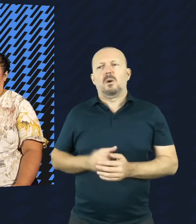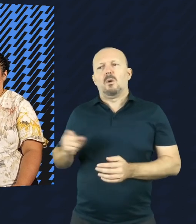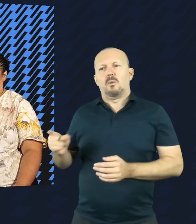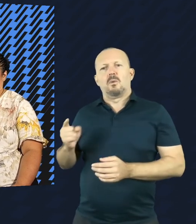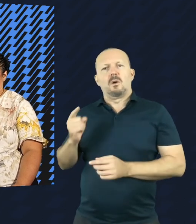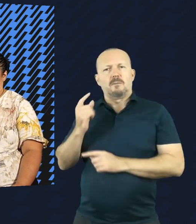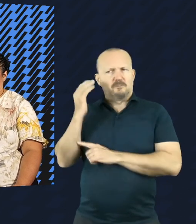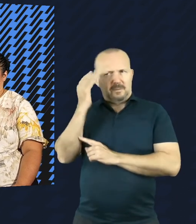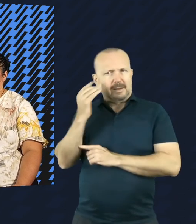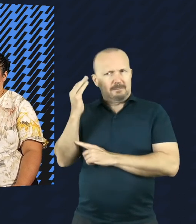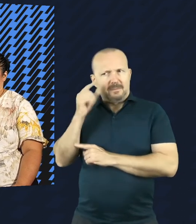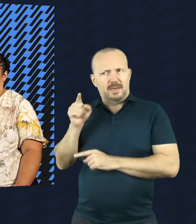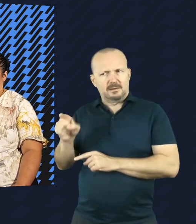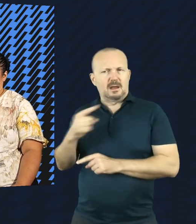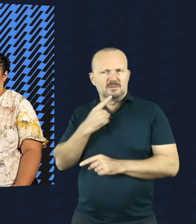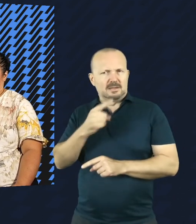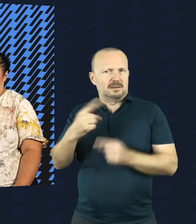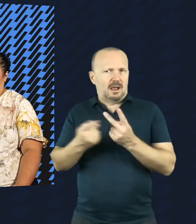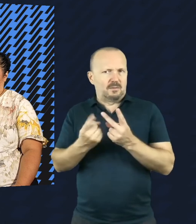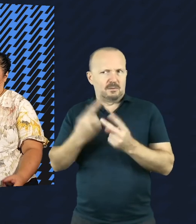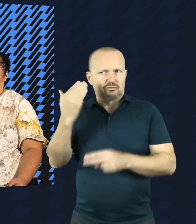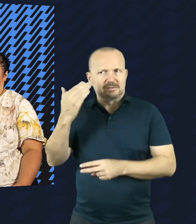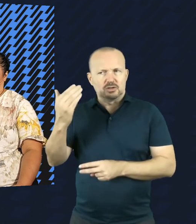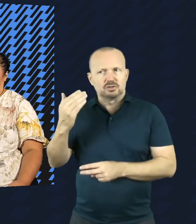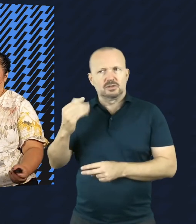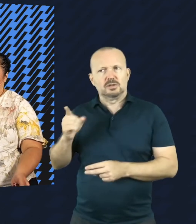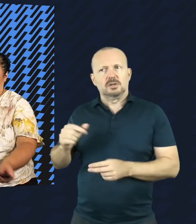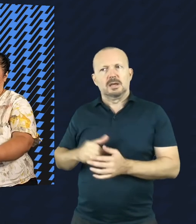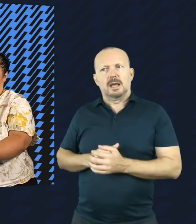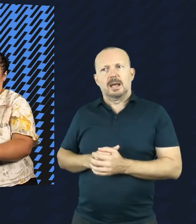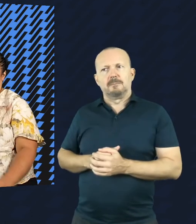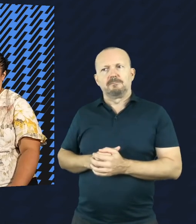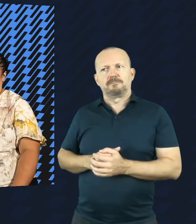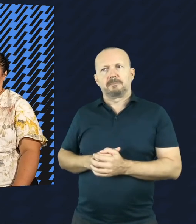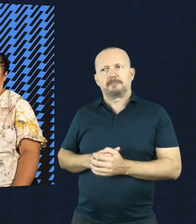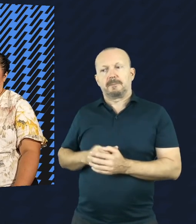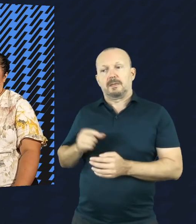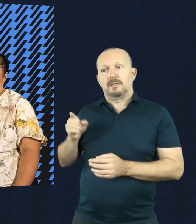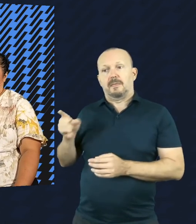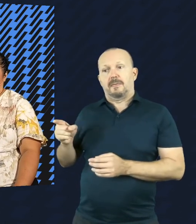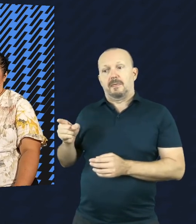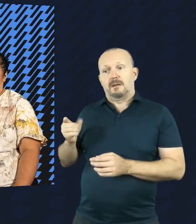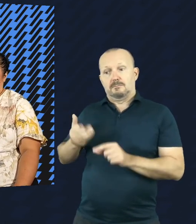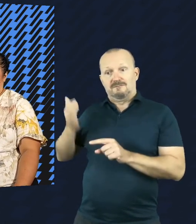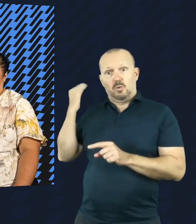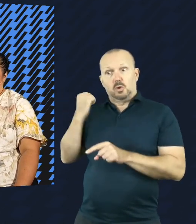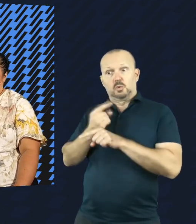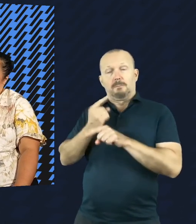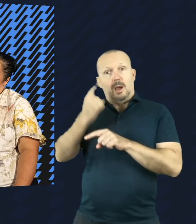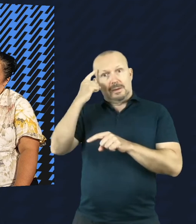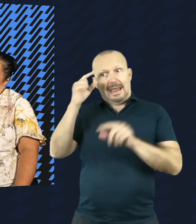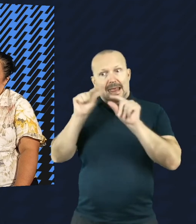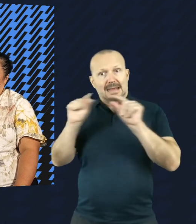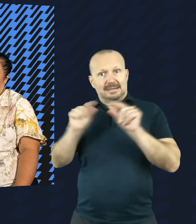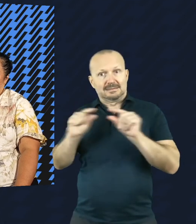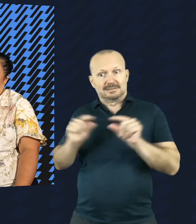in other presentations. Ngā Upoko Tukutuku, that mahi, inspired Ngā Tikanga Paihere. I knew, so